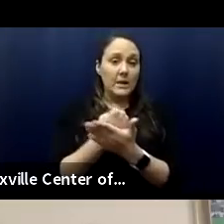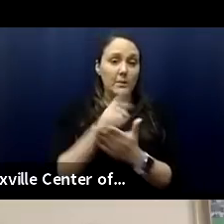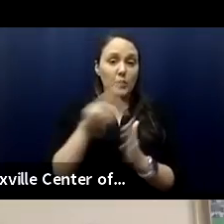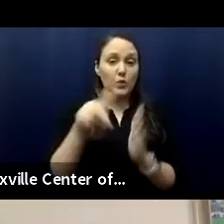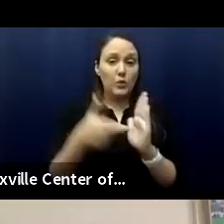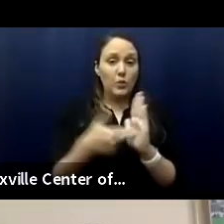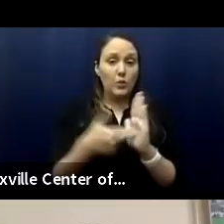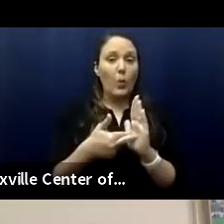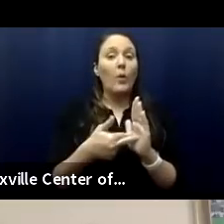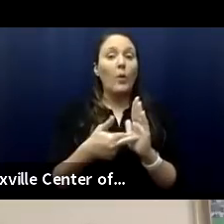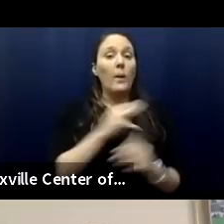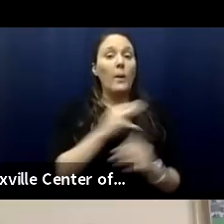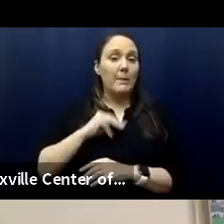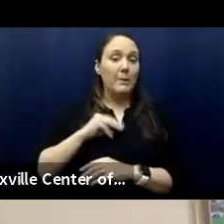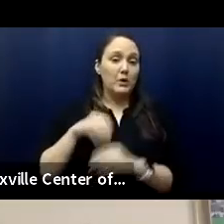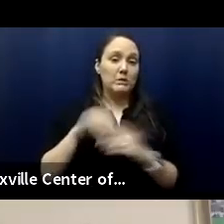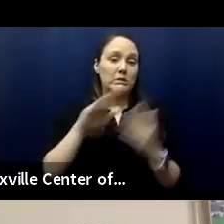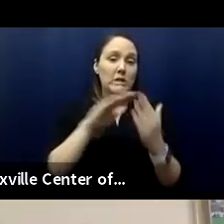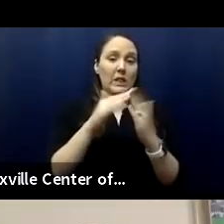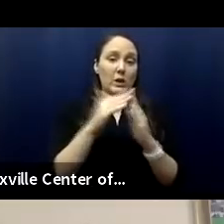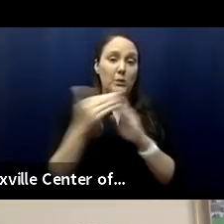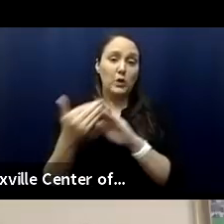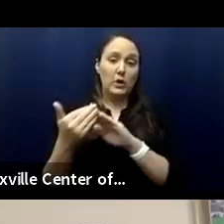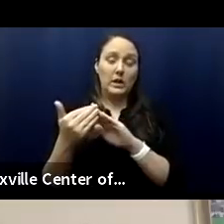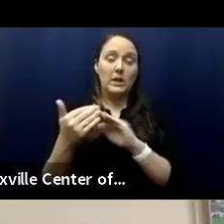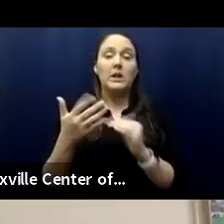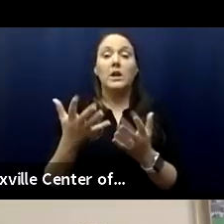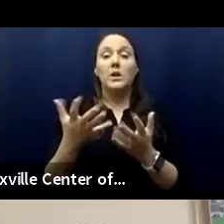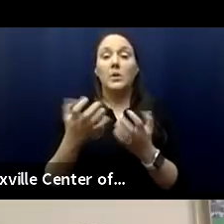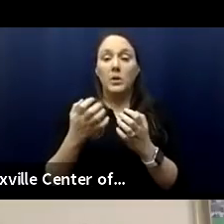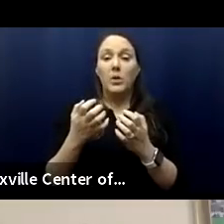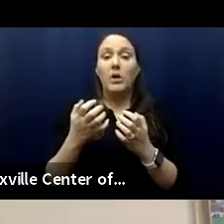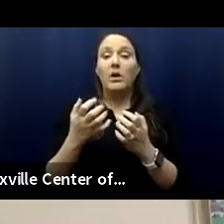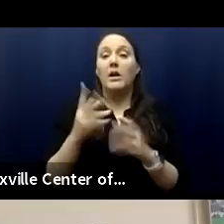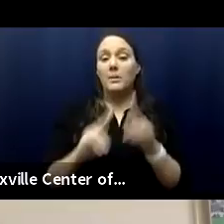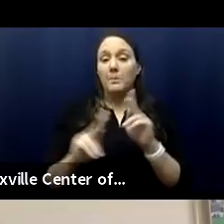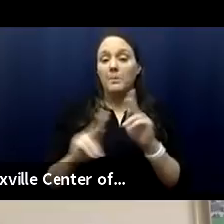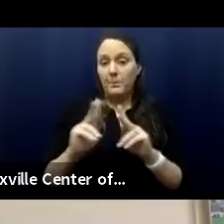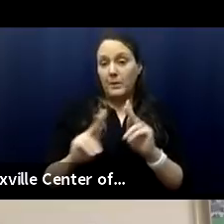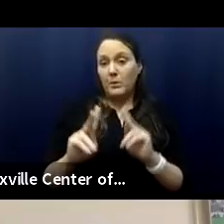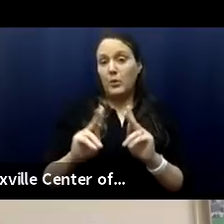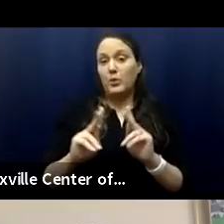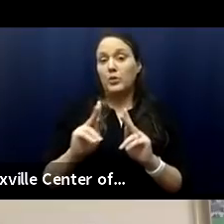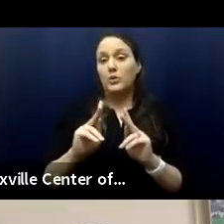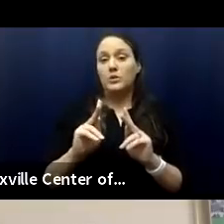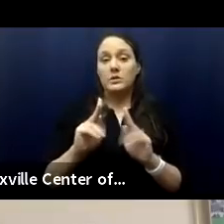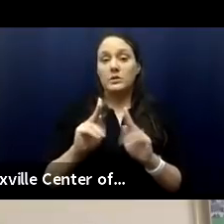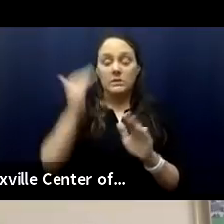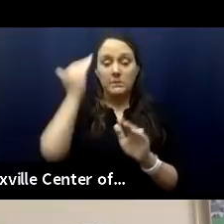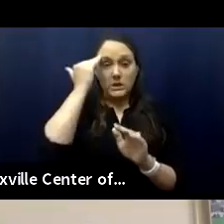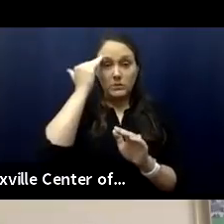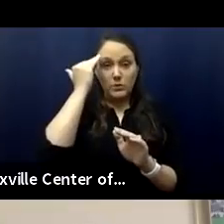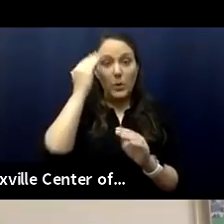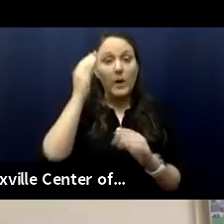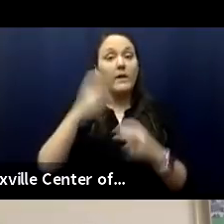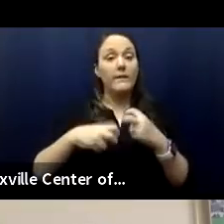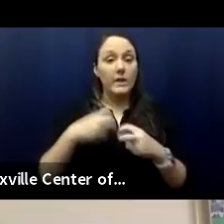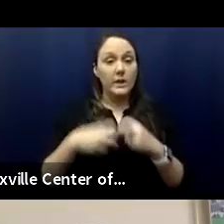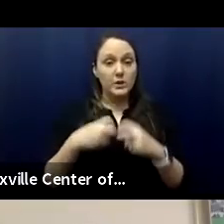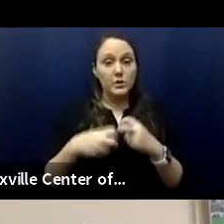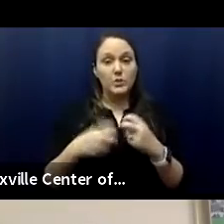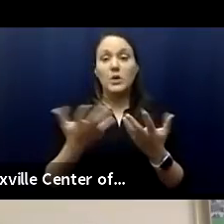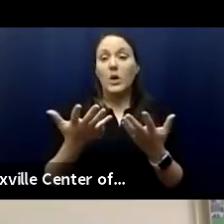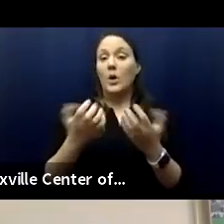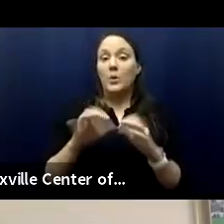of our community. We want to keep people to be cognizant of the issues. We don't want them to congregate